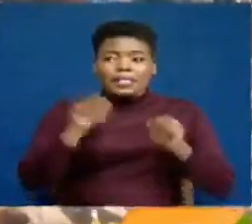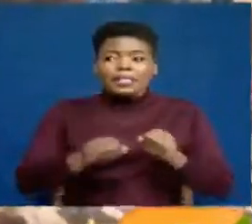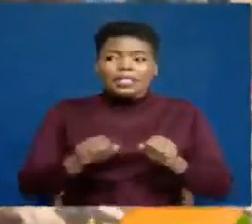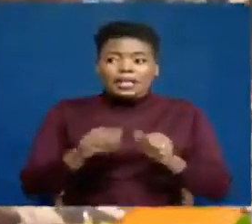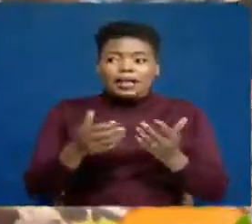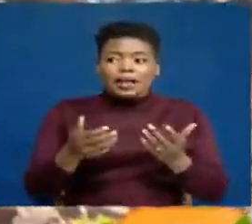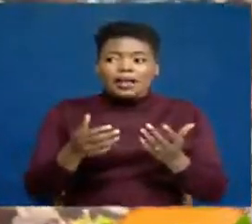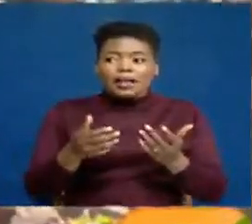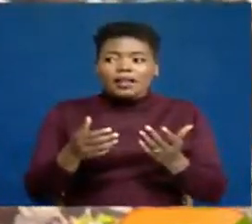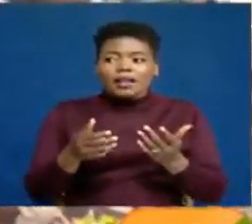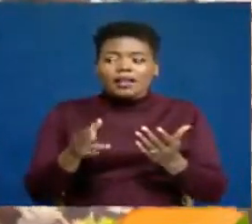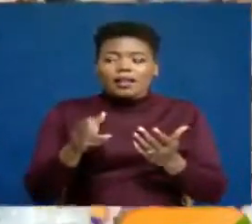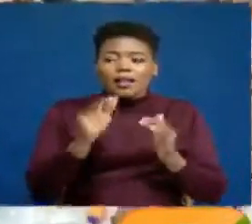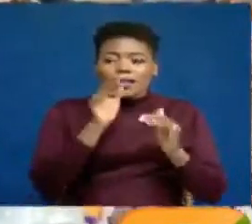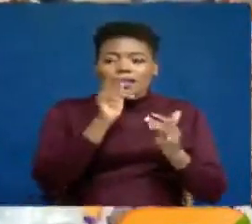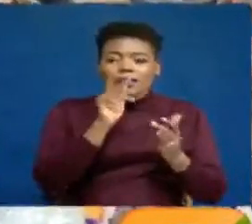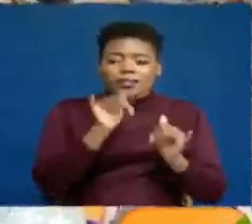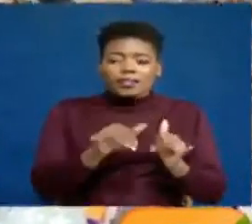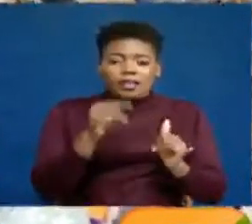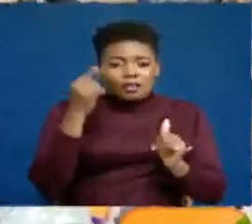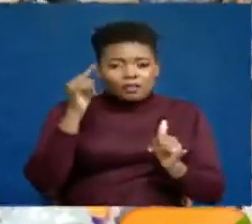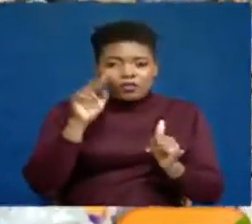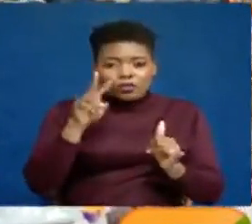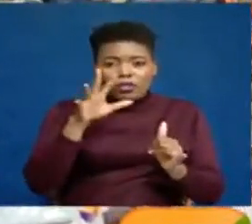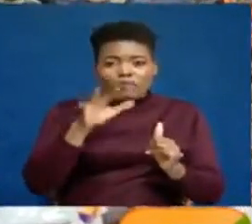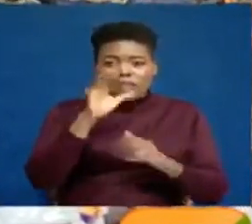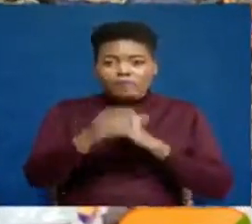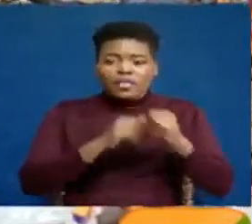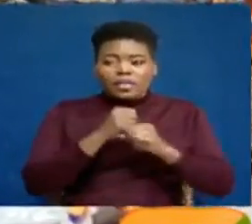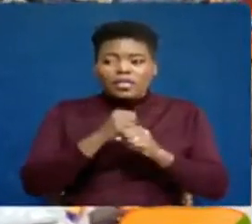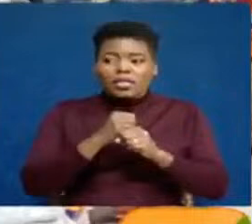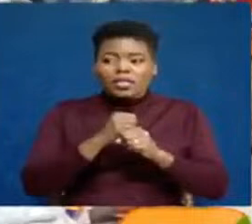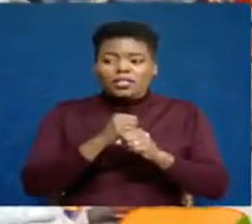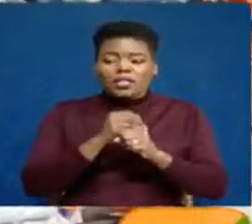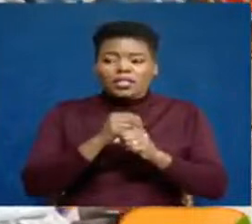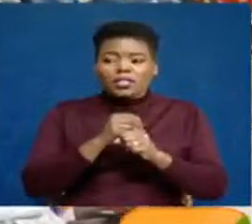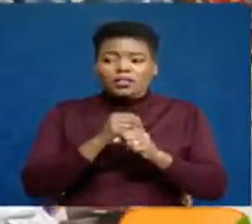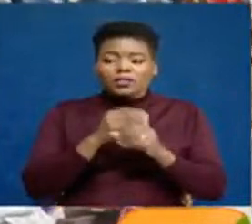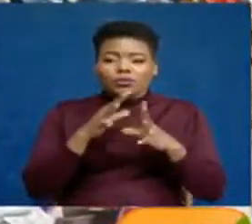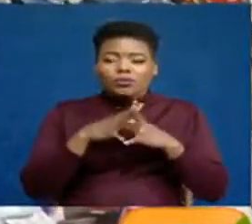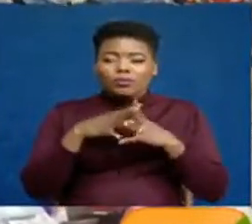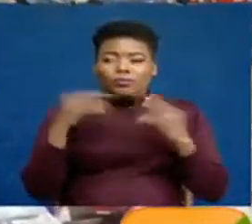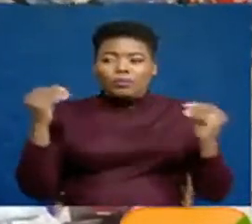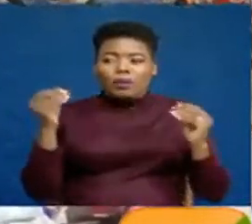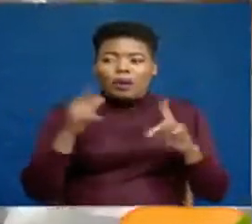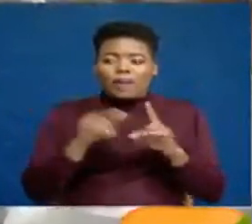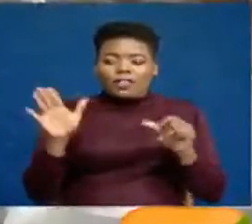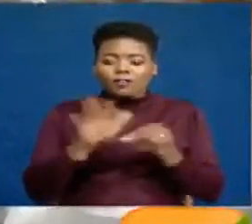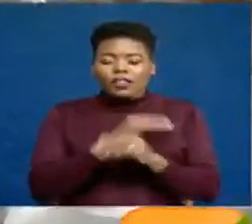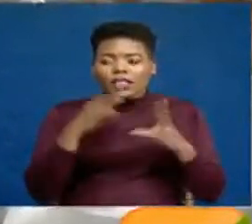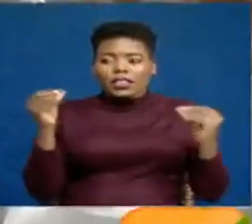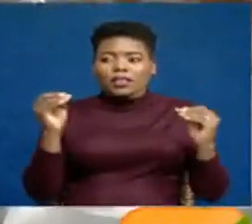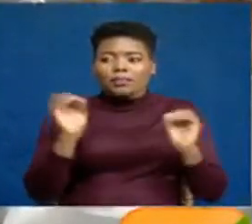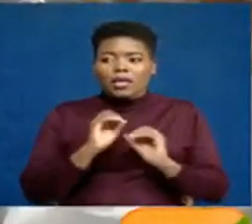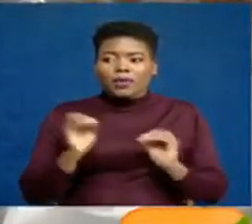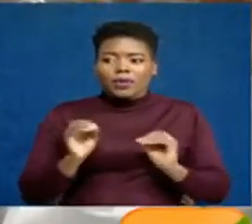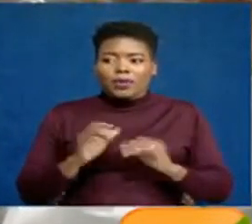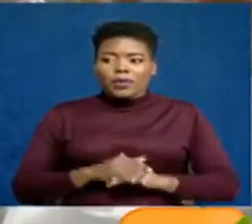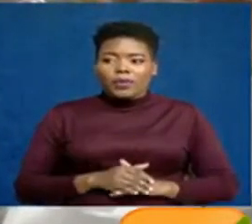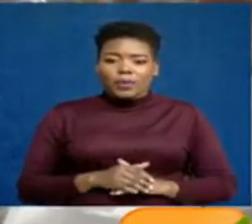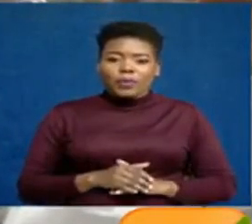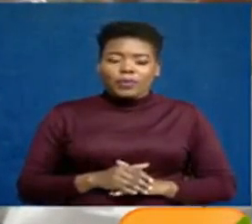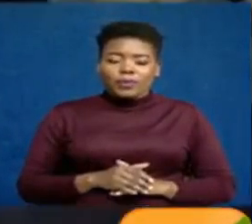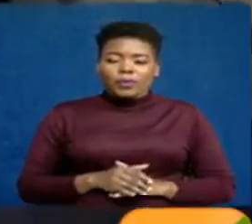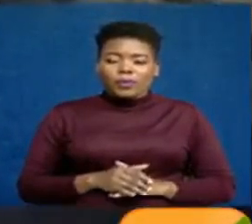anywhere from 20 to 500 years to decompose, and even then, it never fully disappears. It just gets smaller